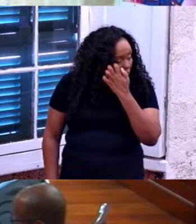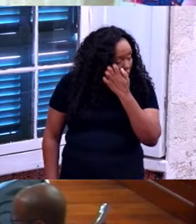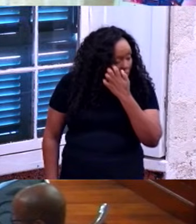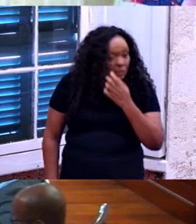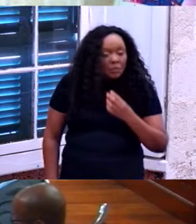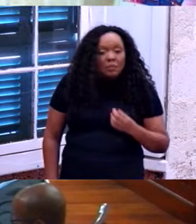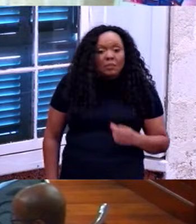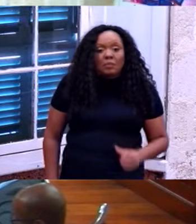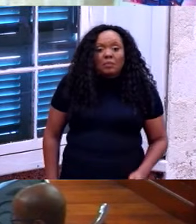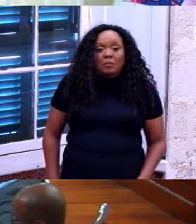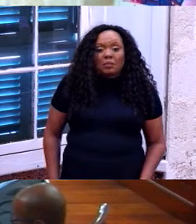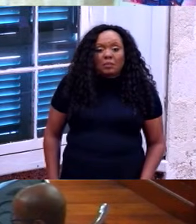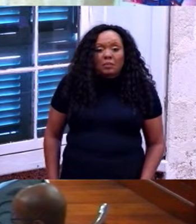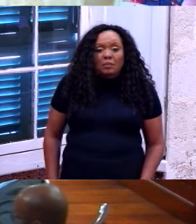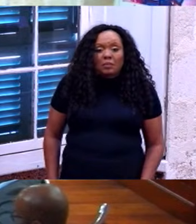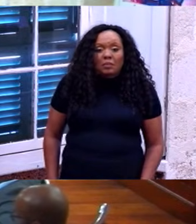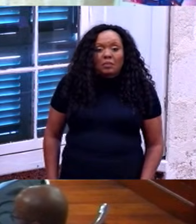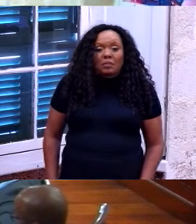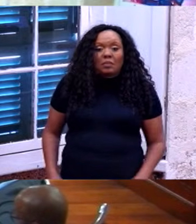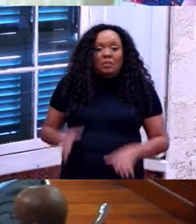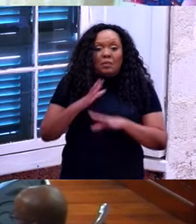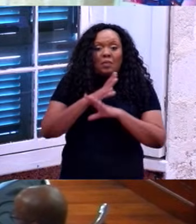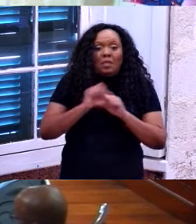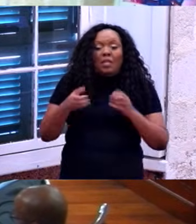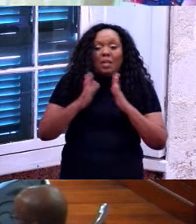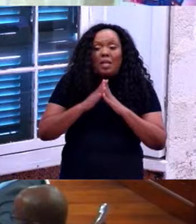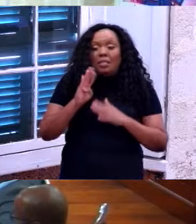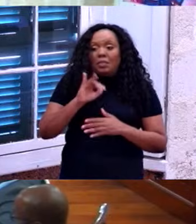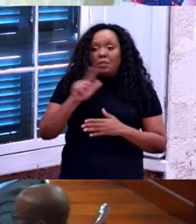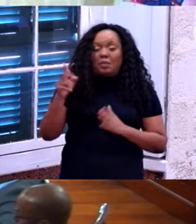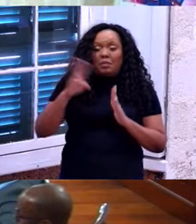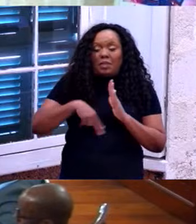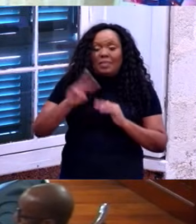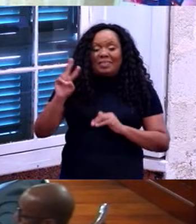Mr. President, I beg to move this bill be read a second time.